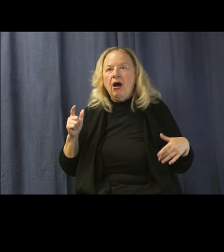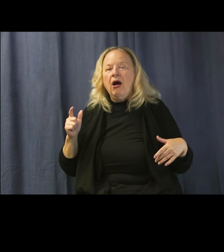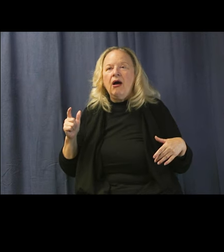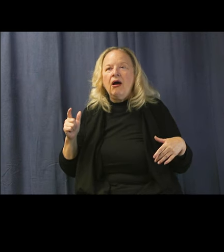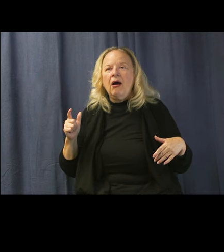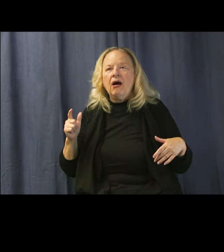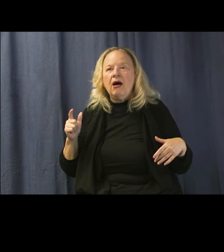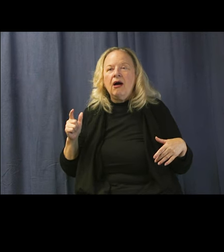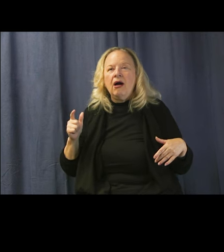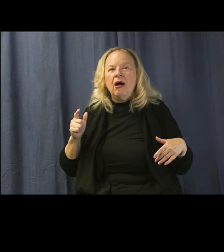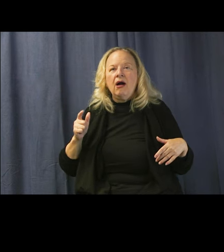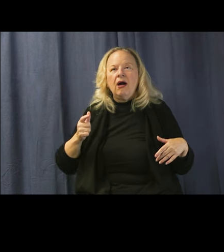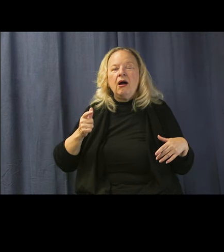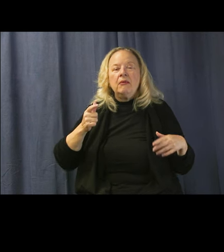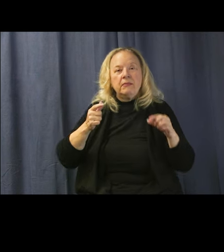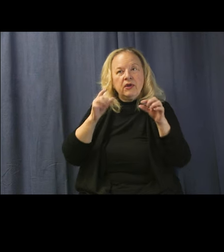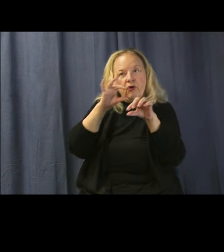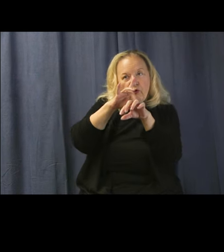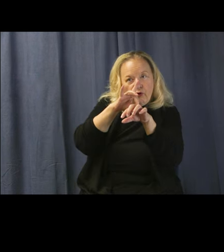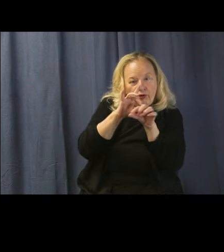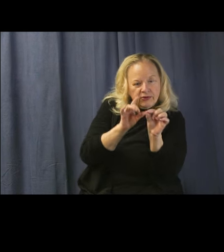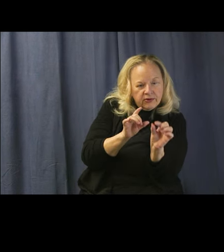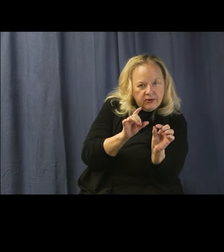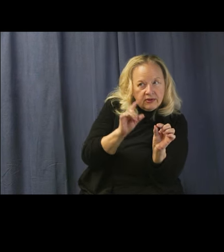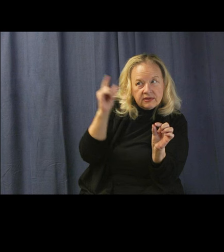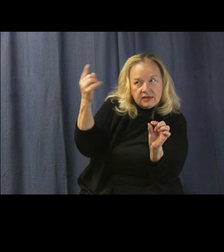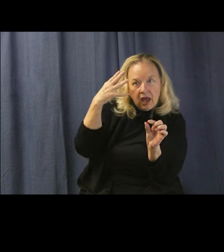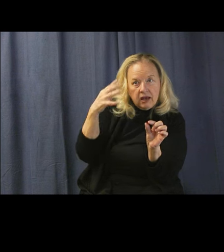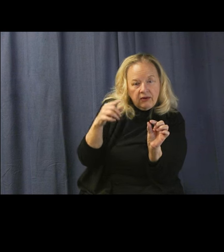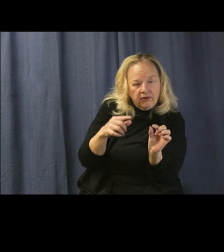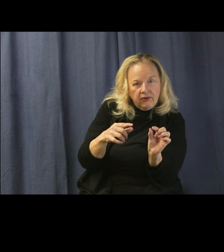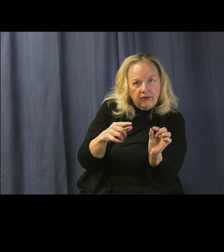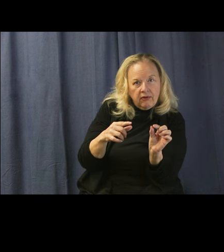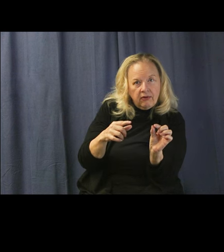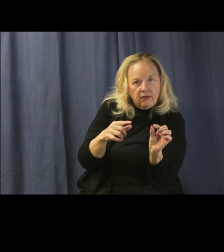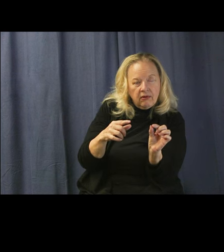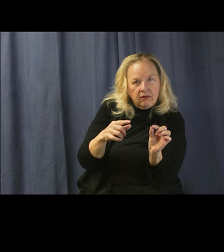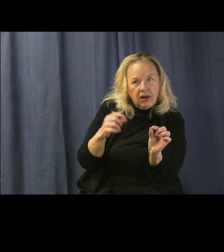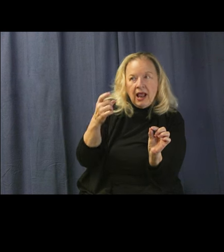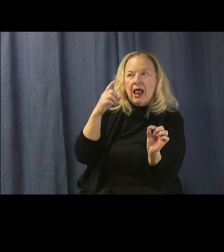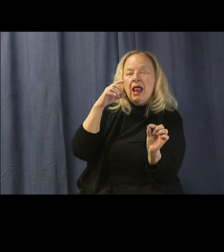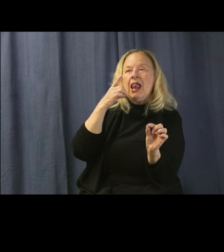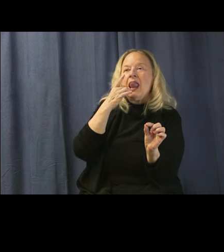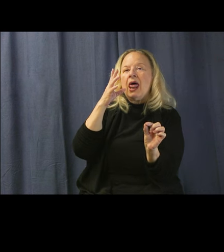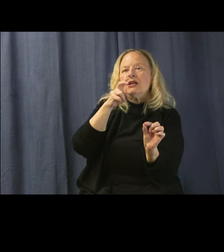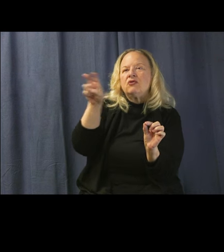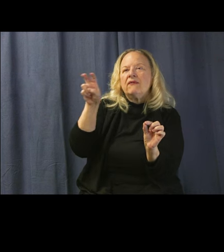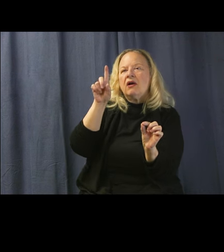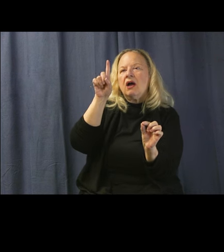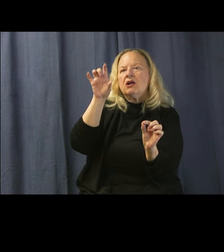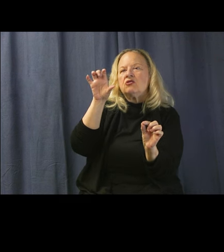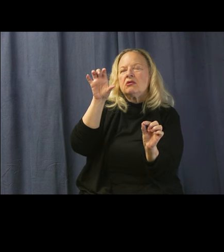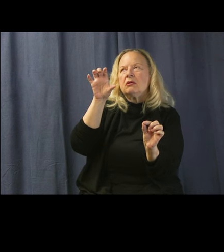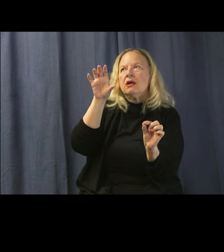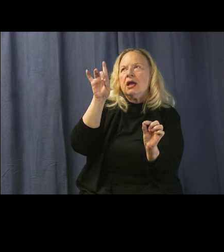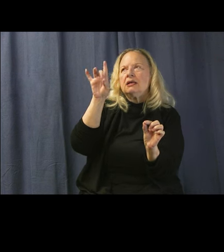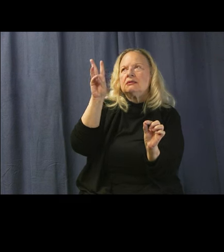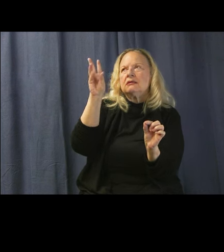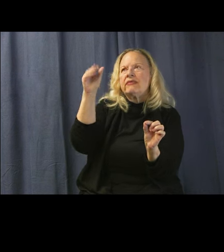Well, remember the Earth was that compared to the sun? Now, how many of you know light travels at 186,000